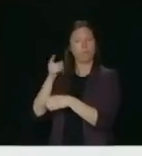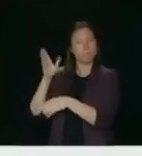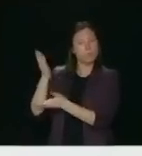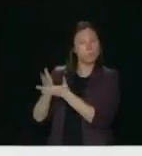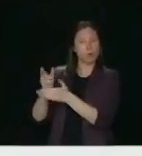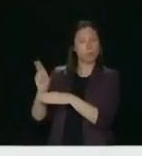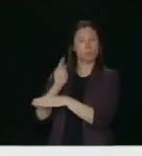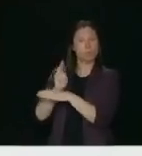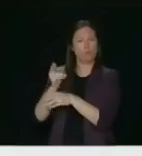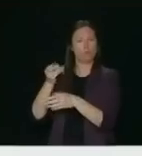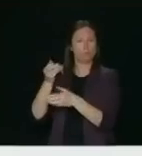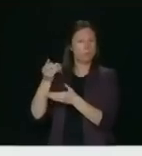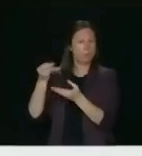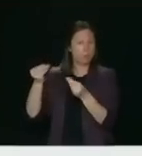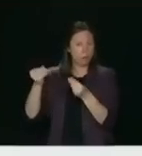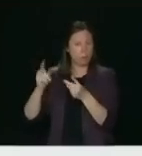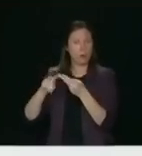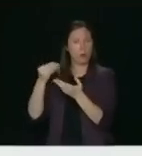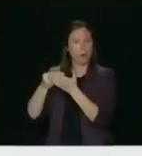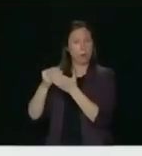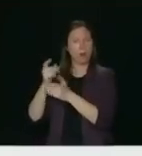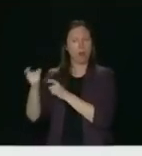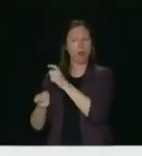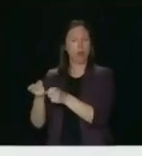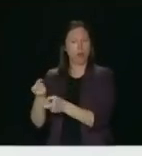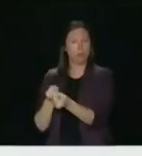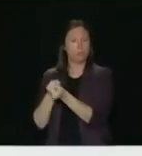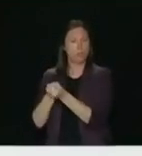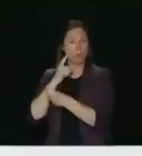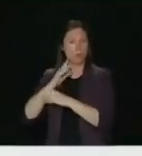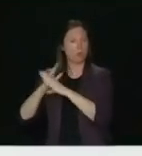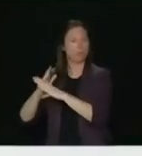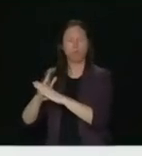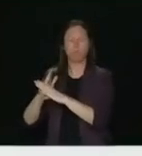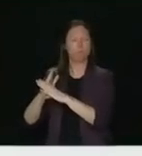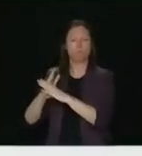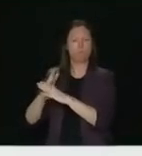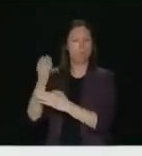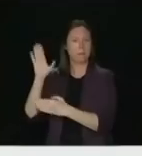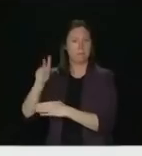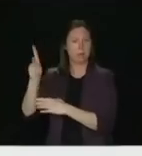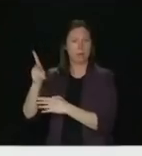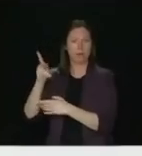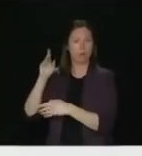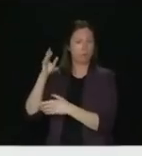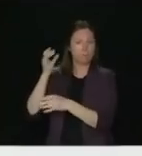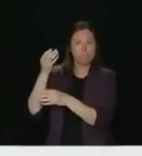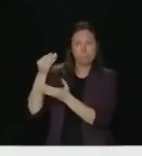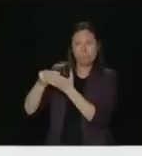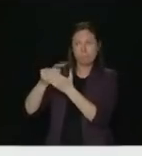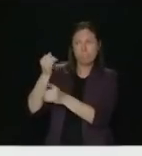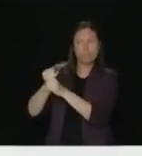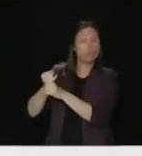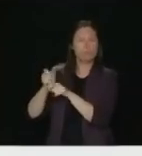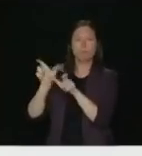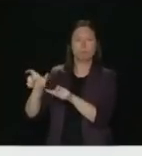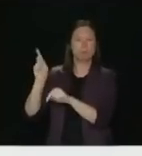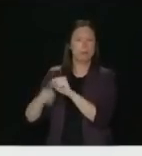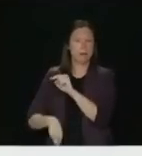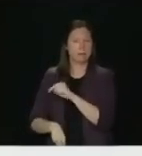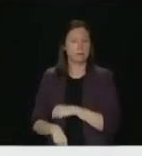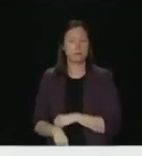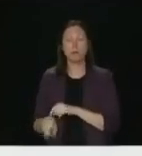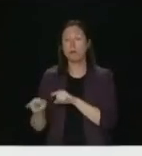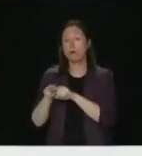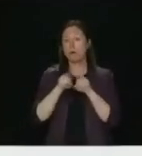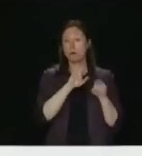of property to fund or support illegal blockades. And finally, we'll enable the RCMP